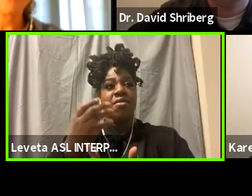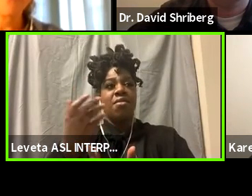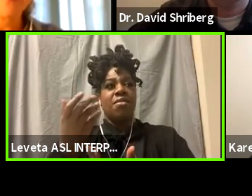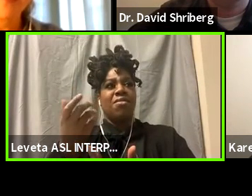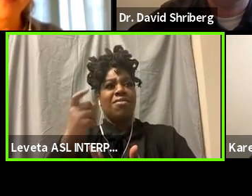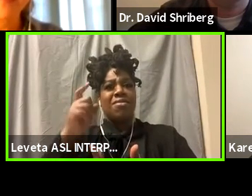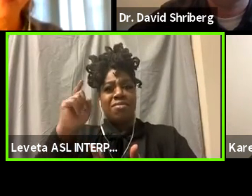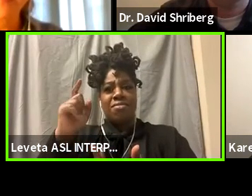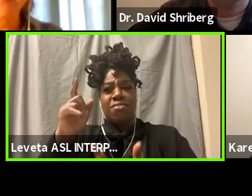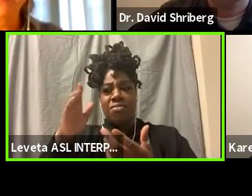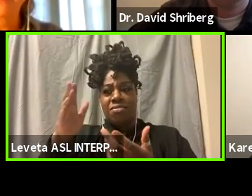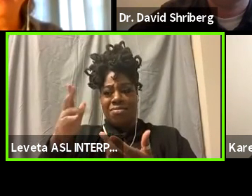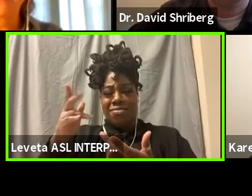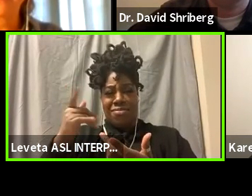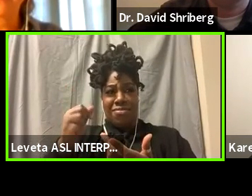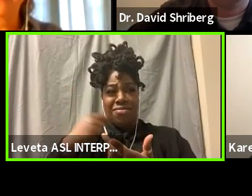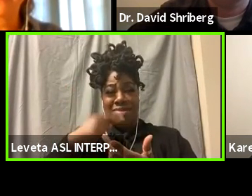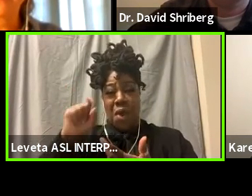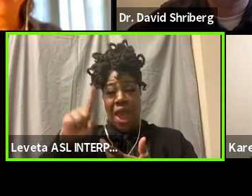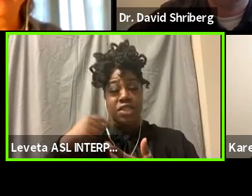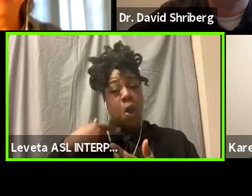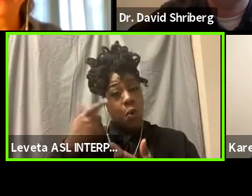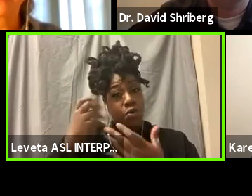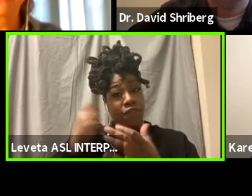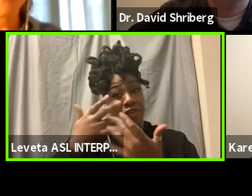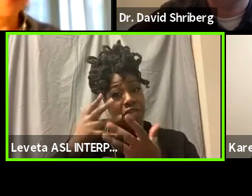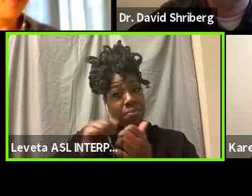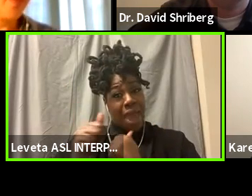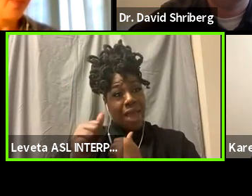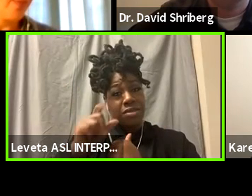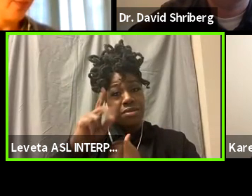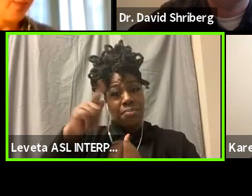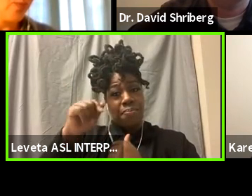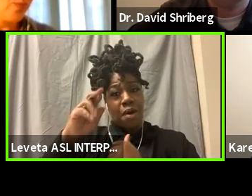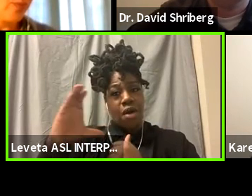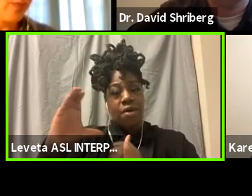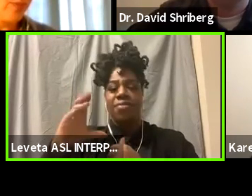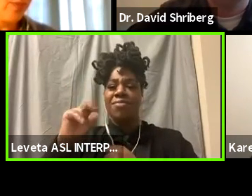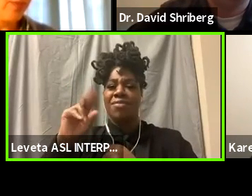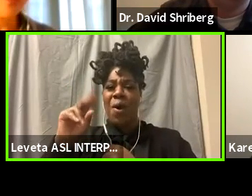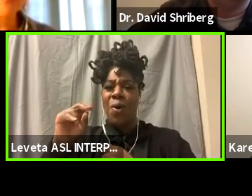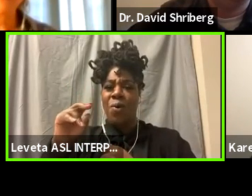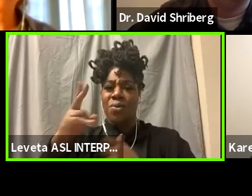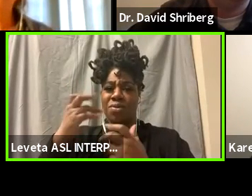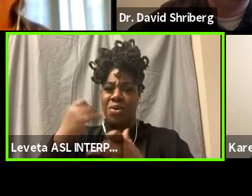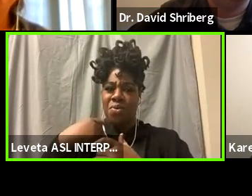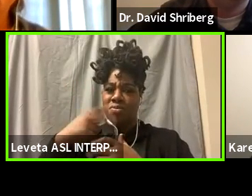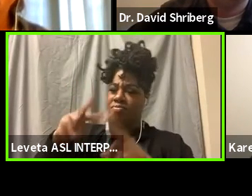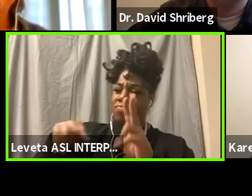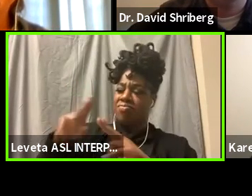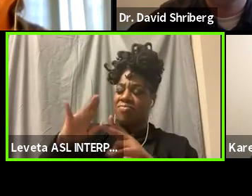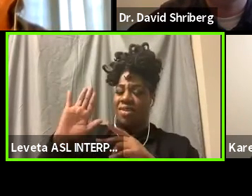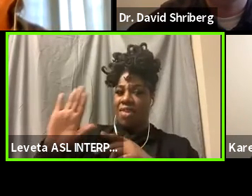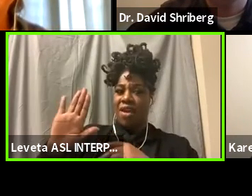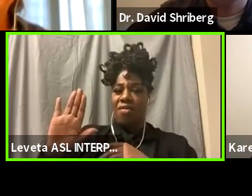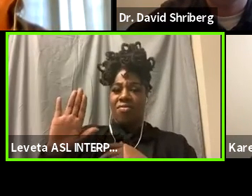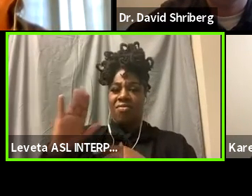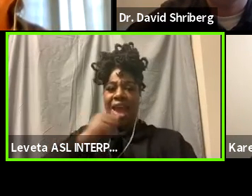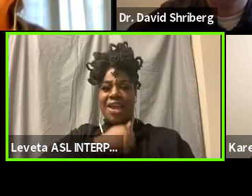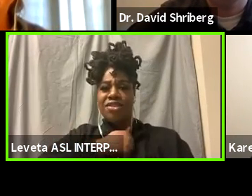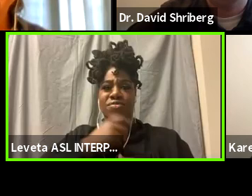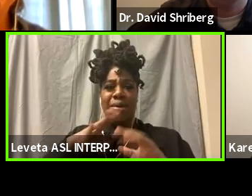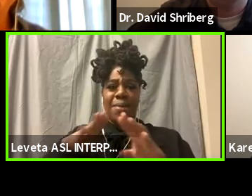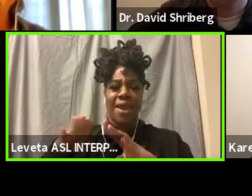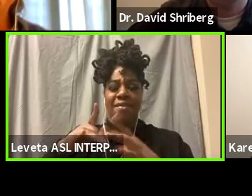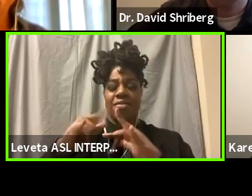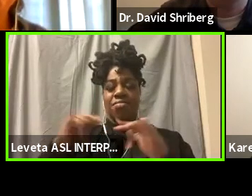So when we sit there and we talk about, like, the academic stuff isn't important, the academic part isn't important, but the social